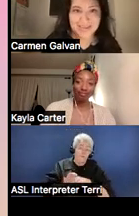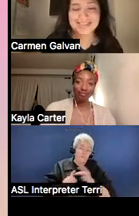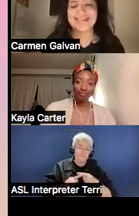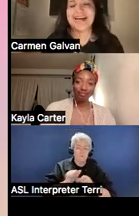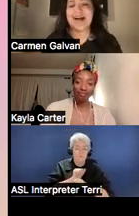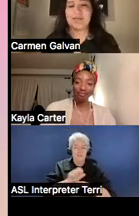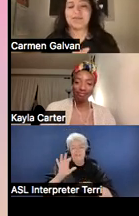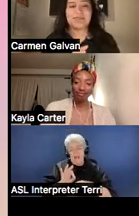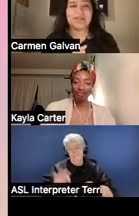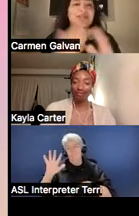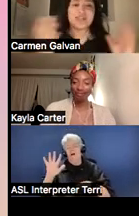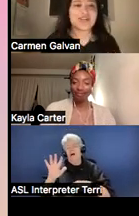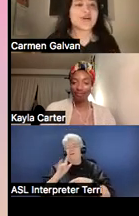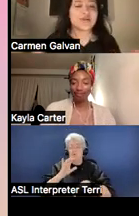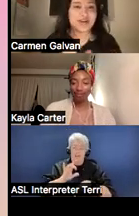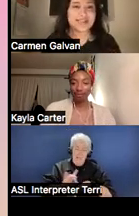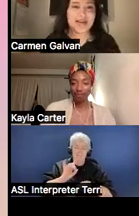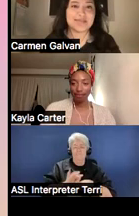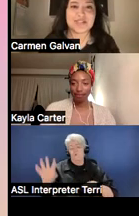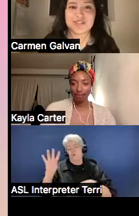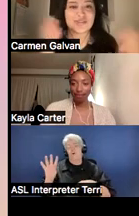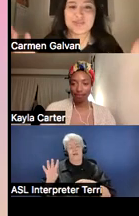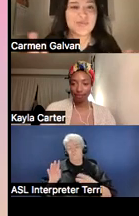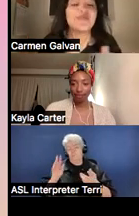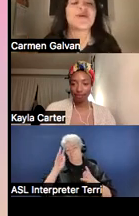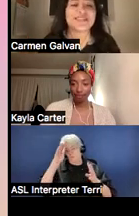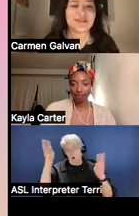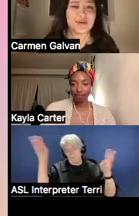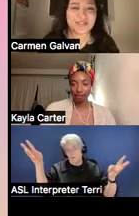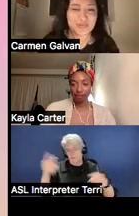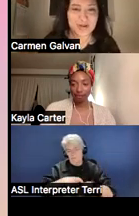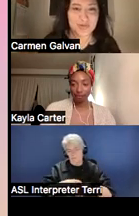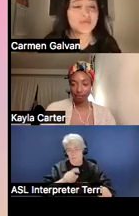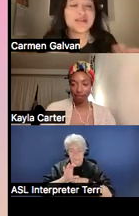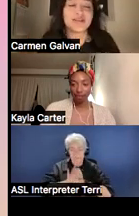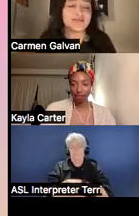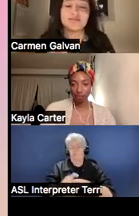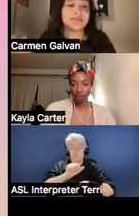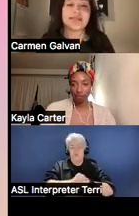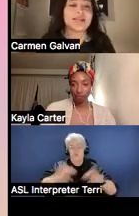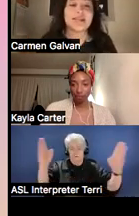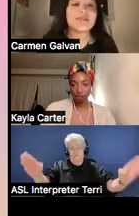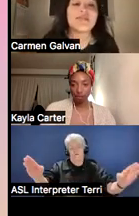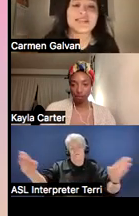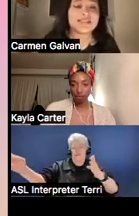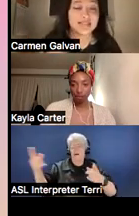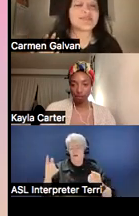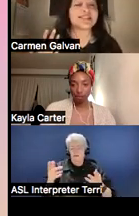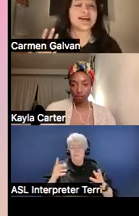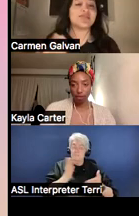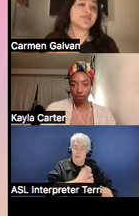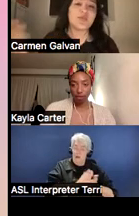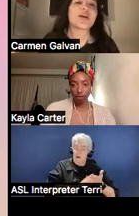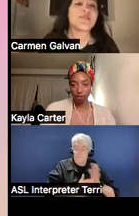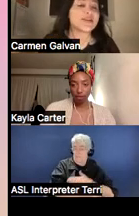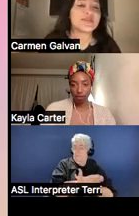8 to 4, which is an arbitrary time to just force everyone to work when we could, some of us like